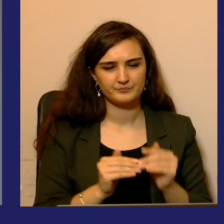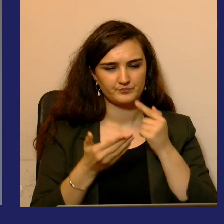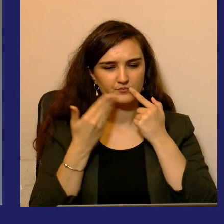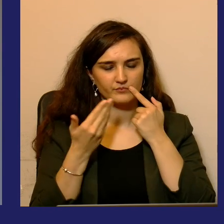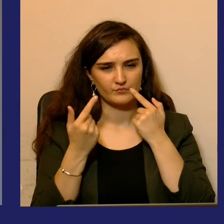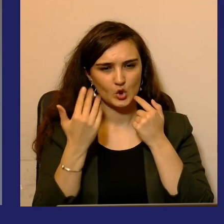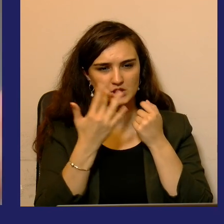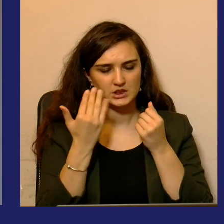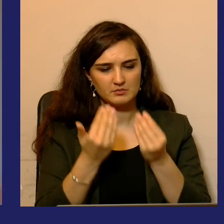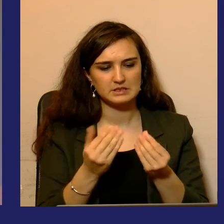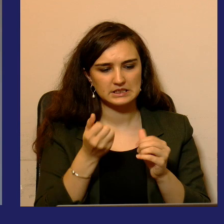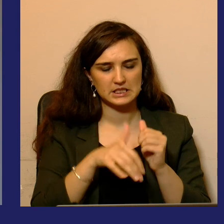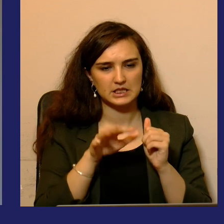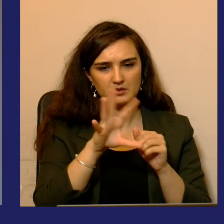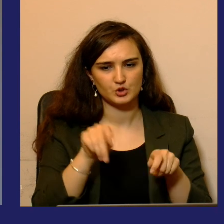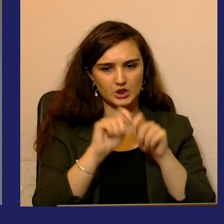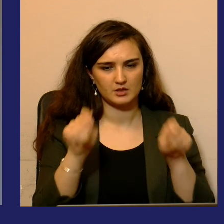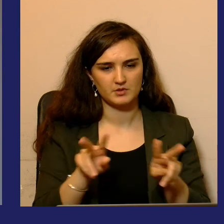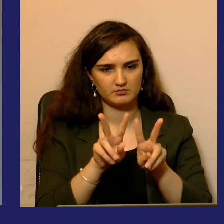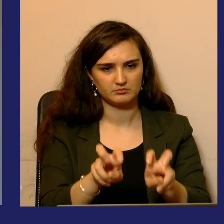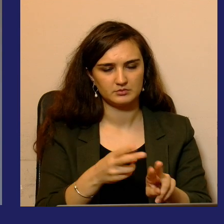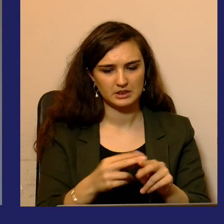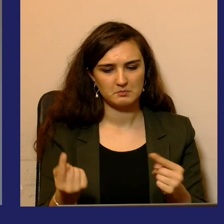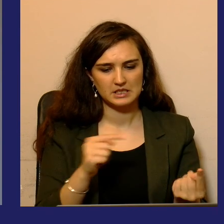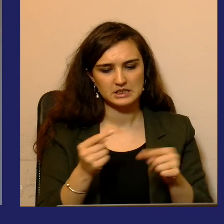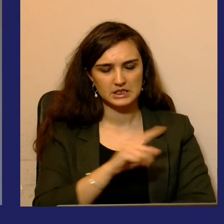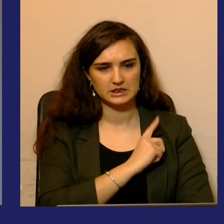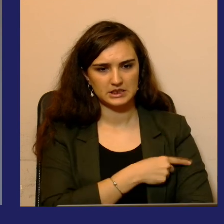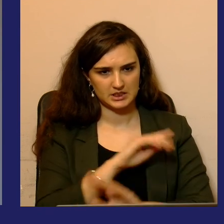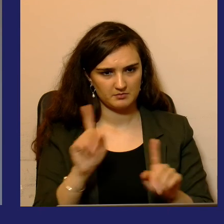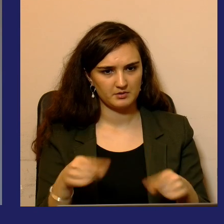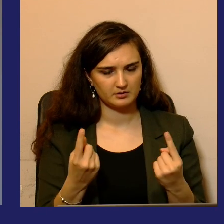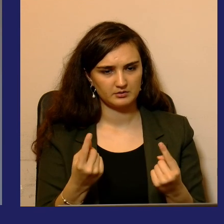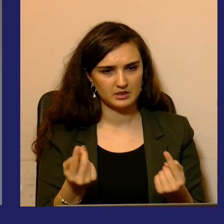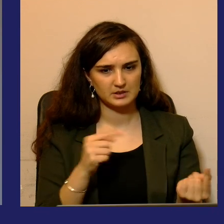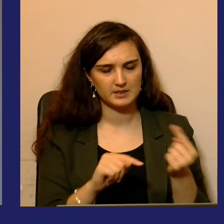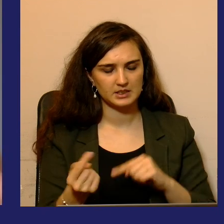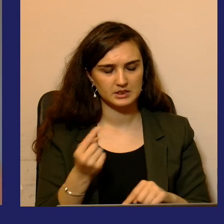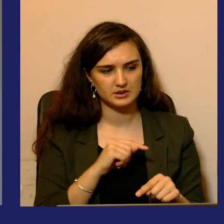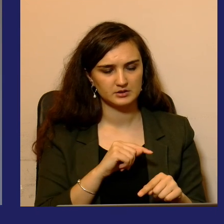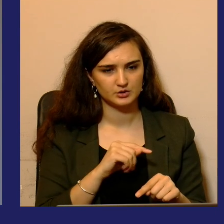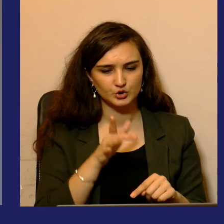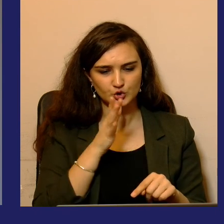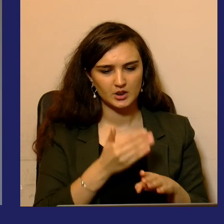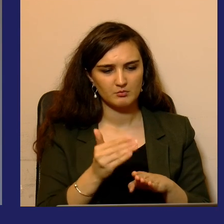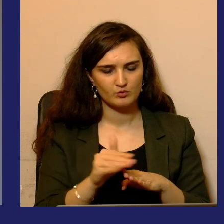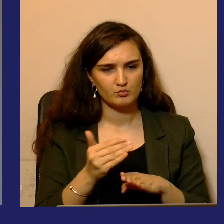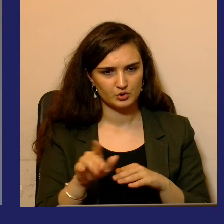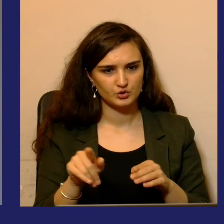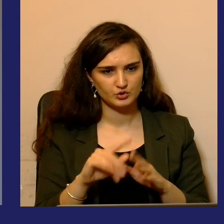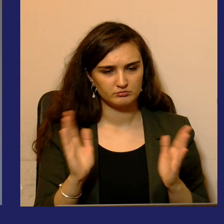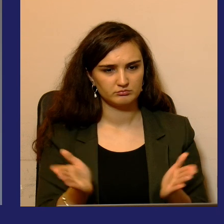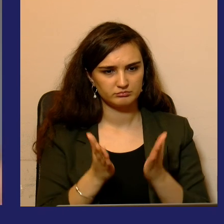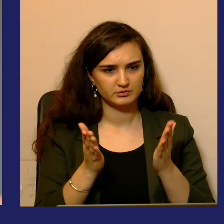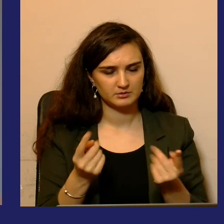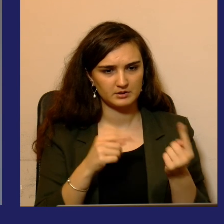almost, you know, strengthen these kind of integrity mechanisms over time, eventually I think you can get to this tipping